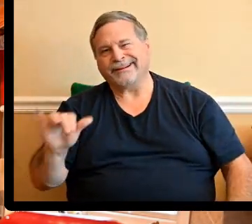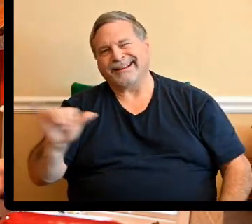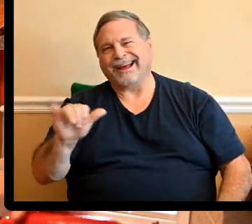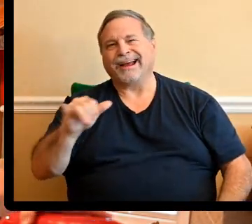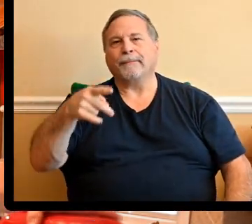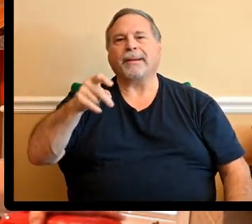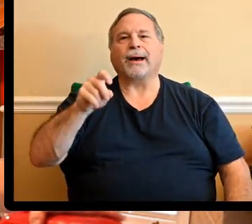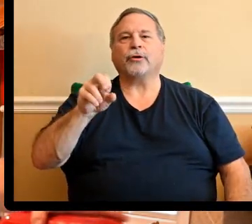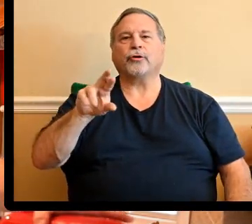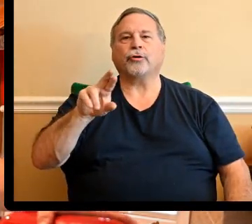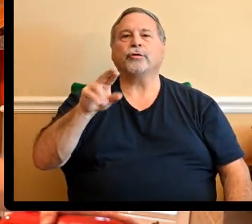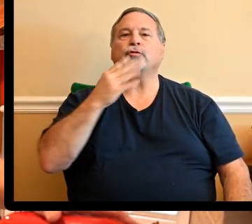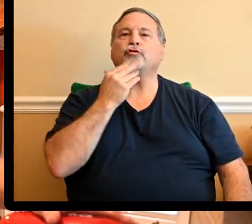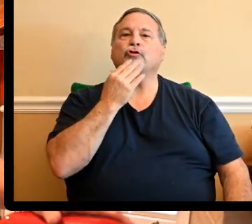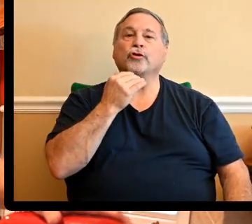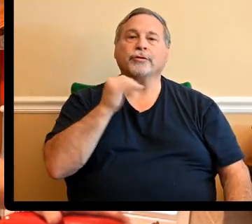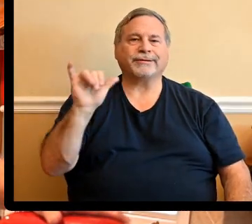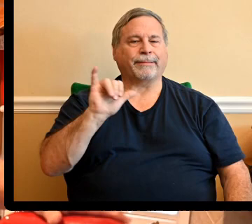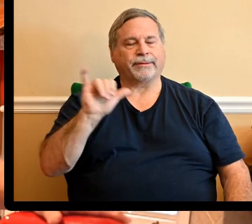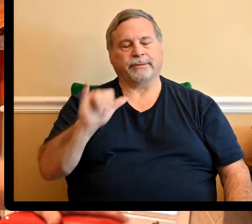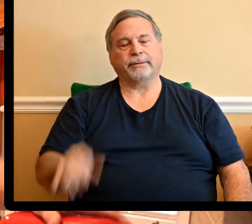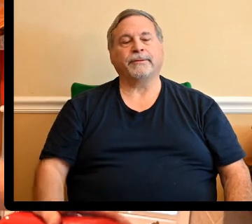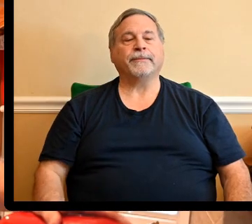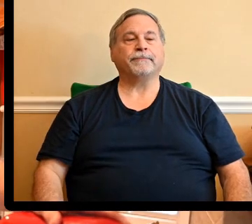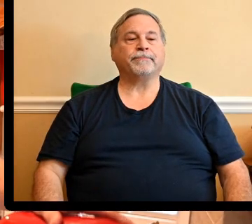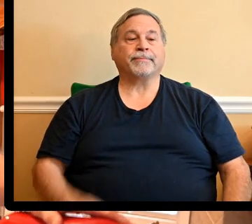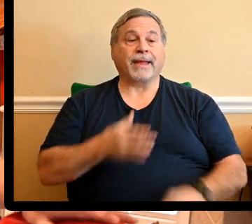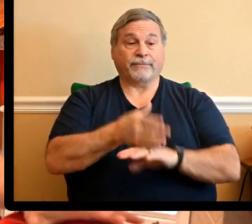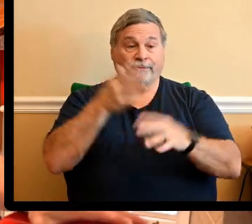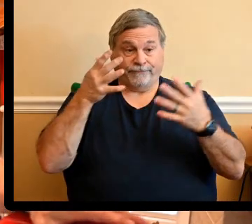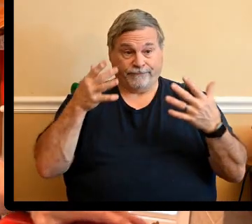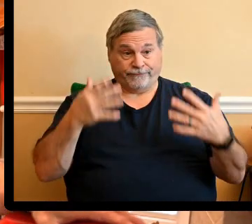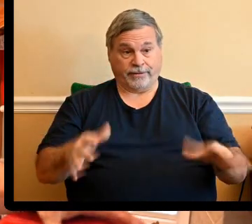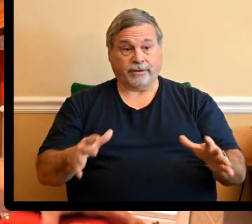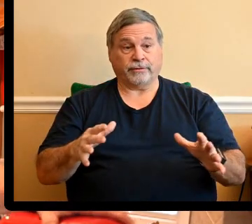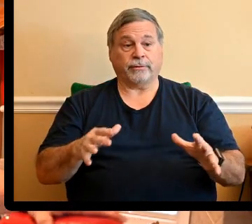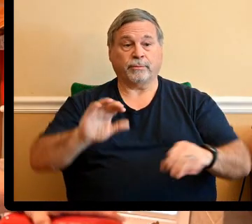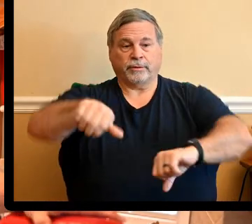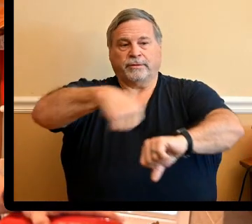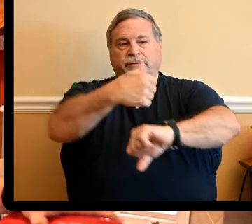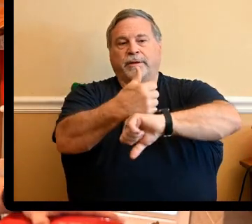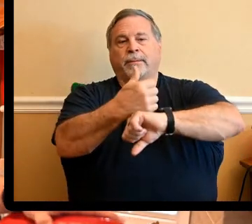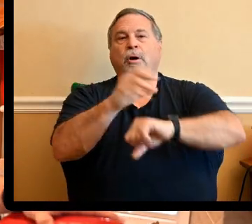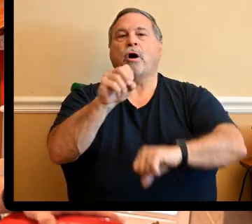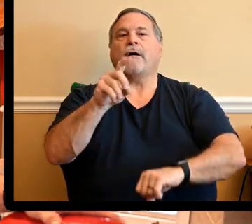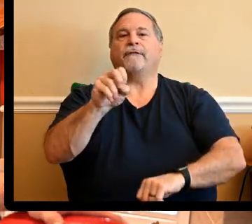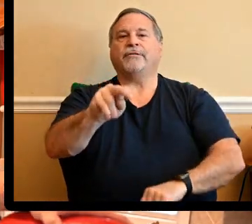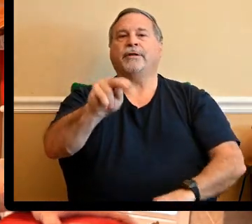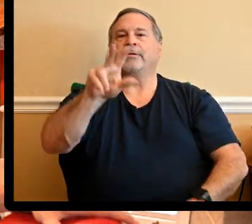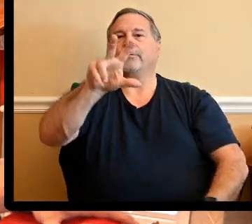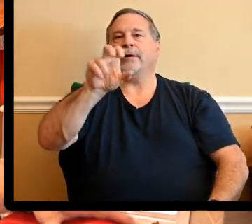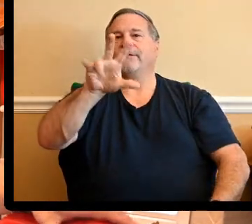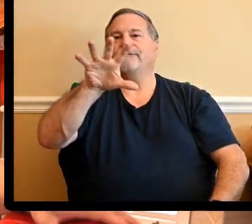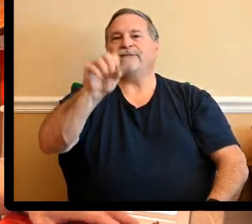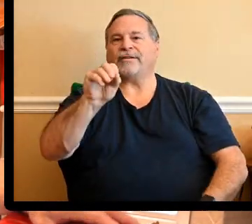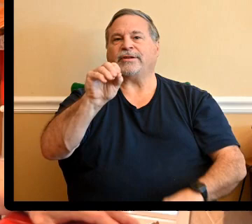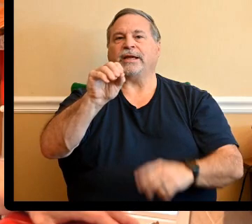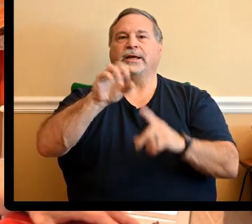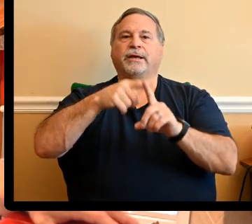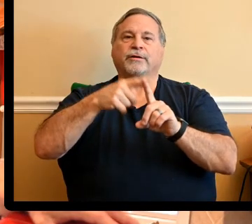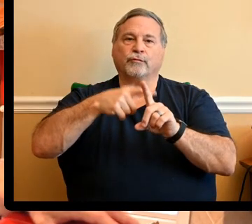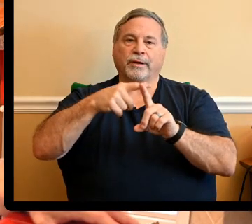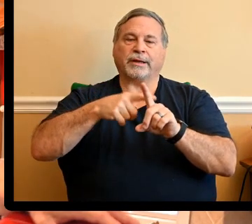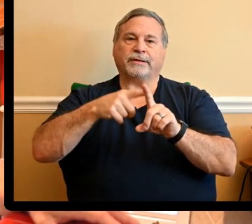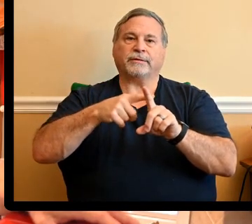Kind of like working with powdered sugar. Once we're done with this, we're going to set up the oven at 350 degrees. We're going to put